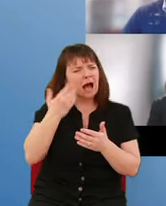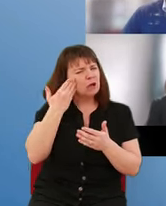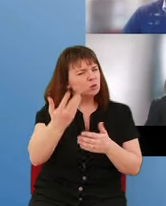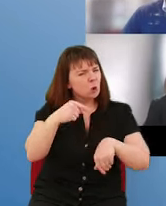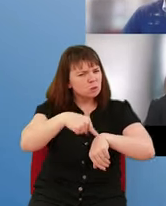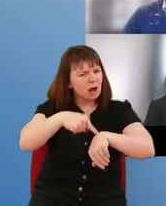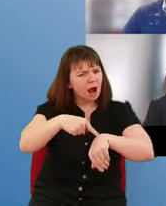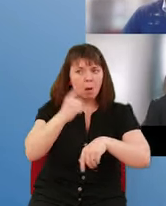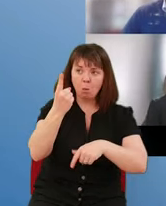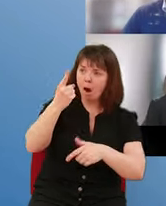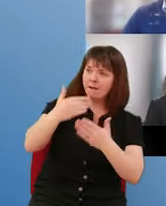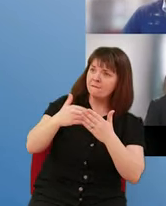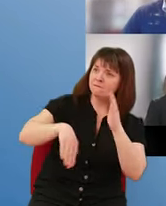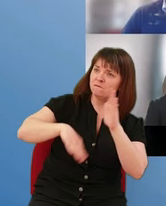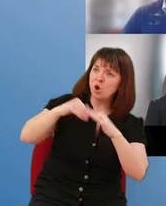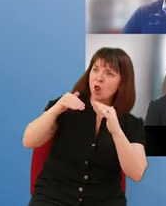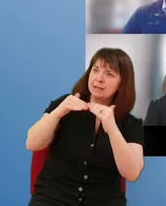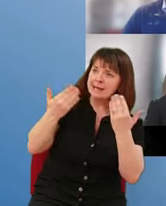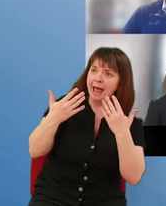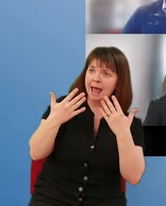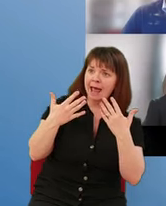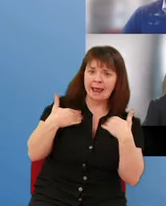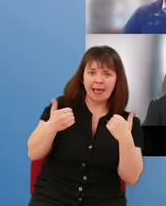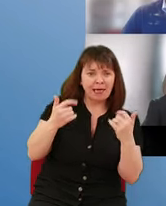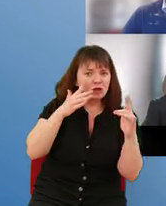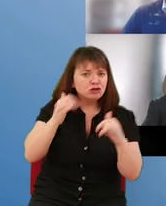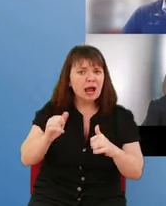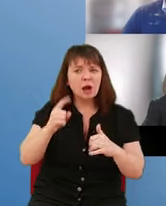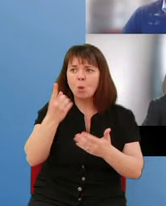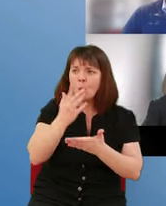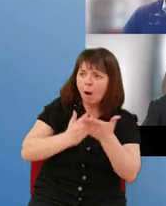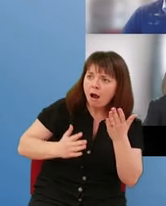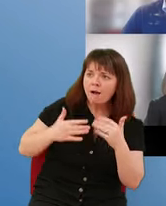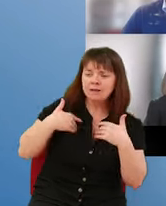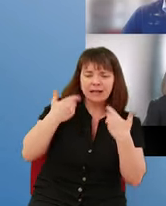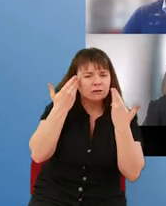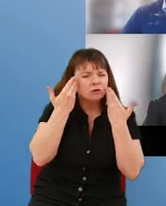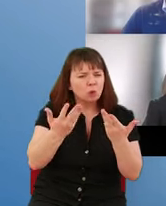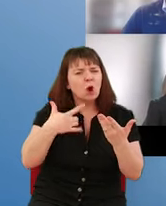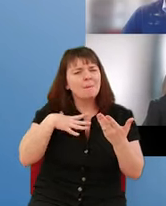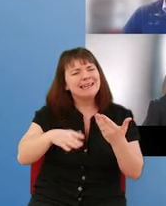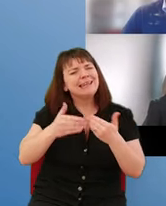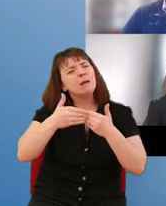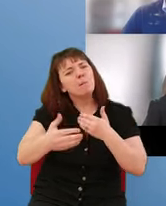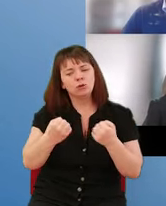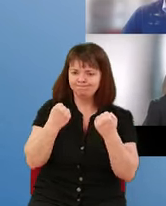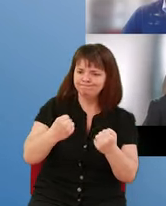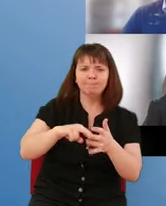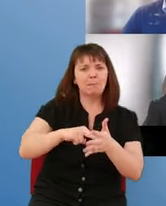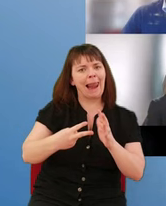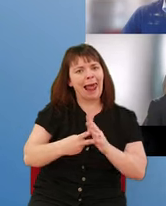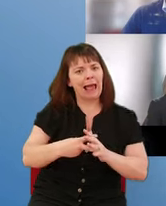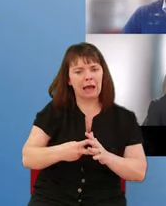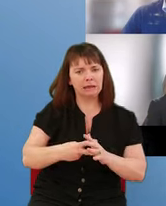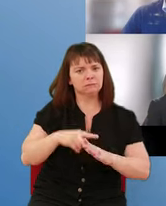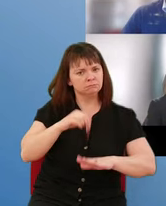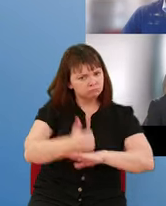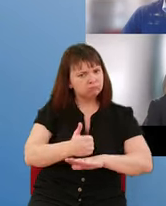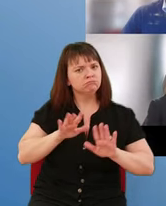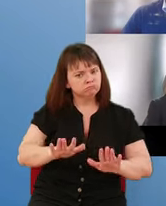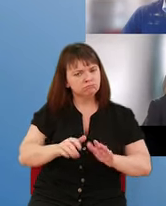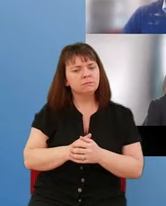this. And I know we've talked before about what is the plan, what's the trajectory, and what are the actions that are taking place between now and 31st of